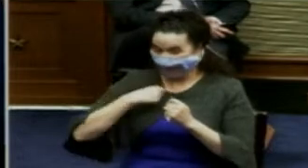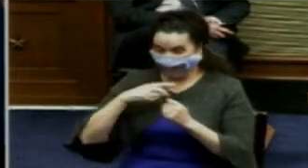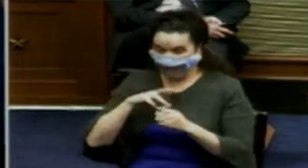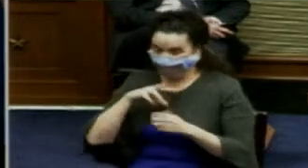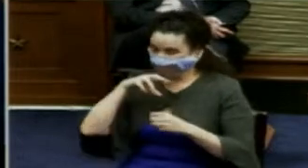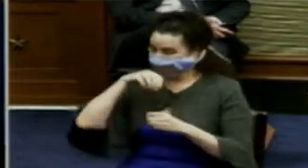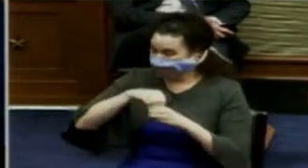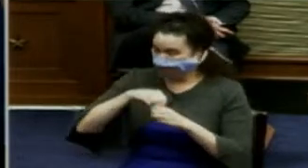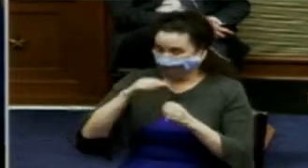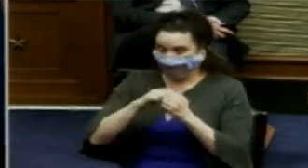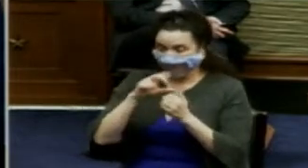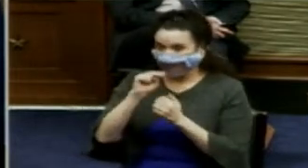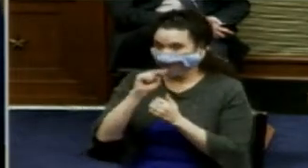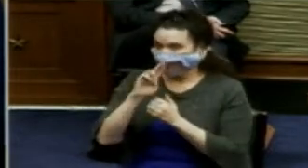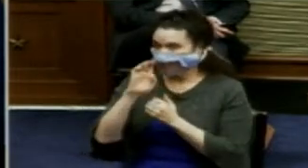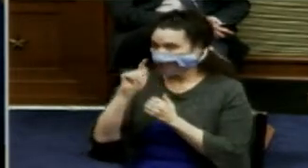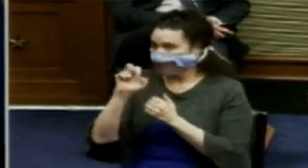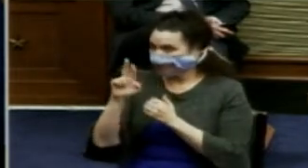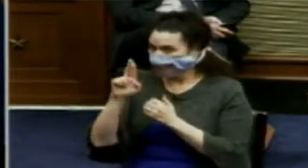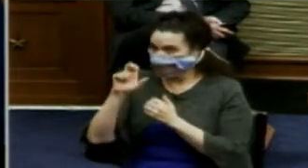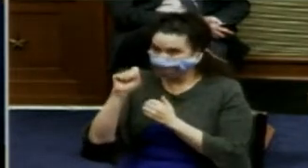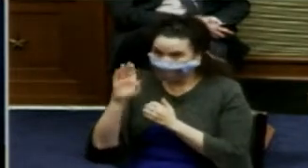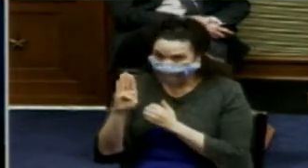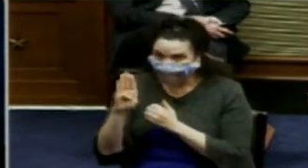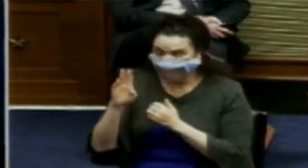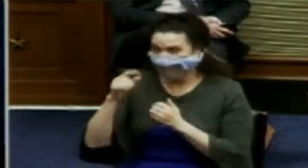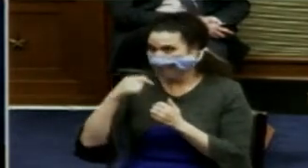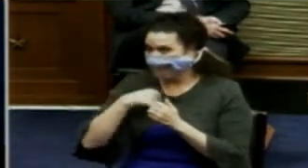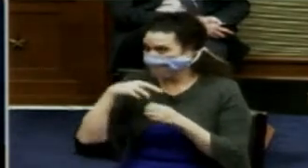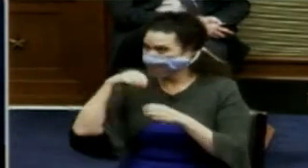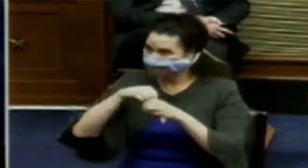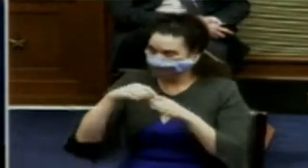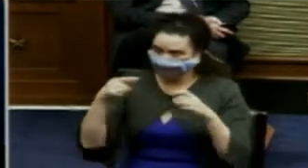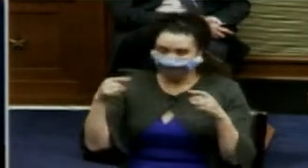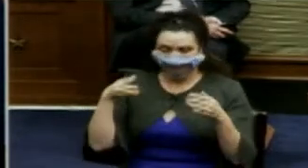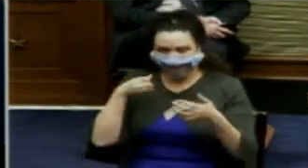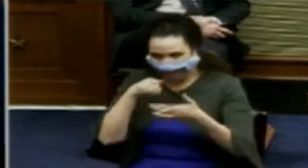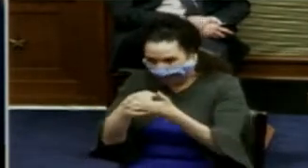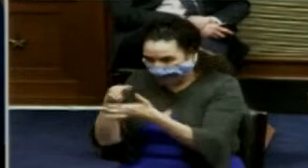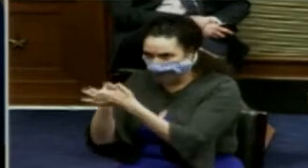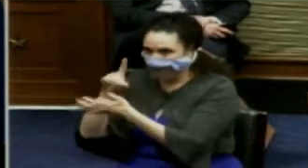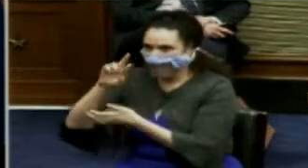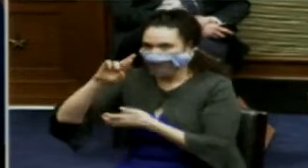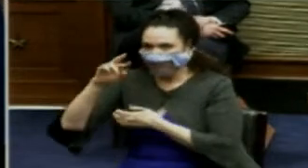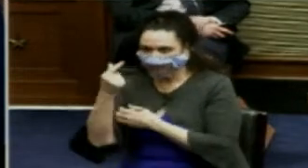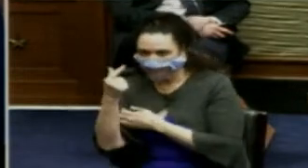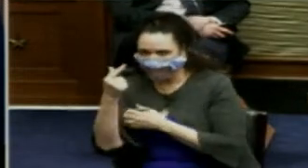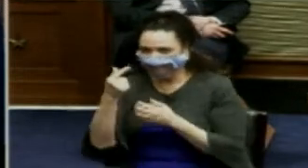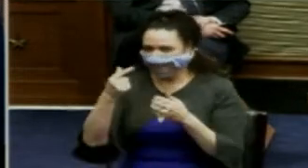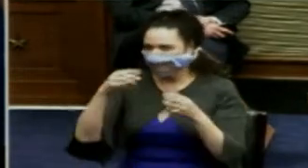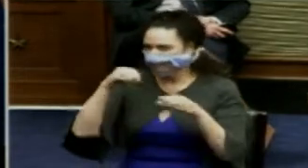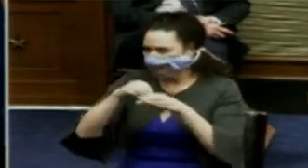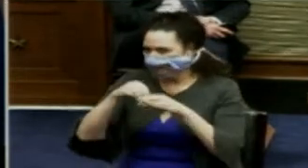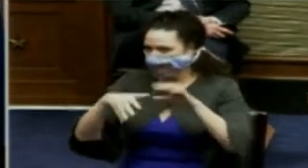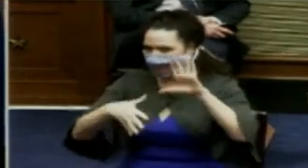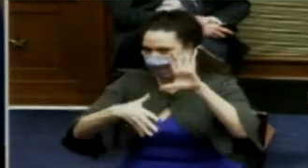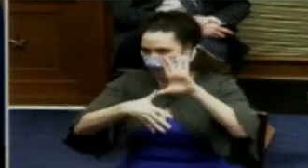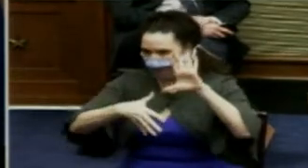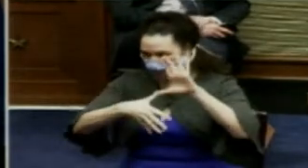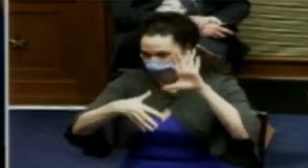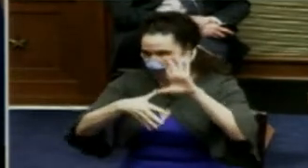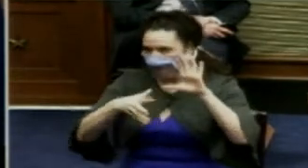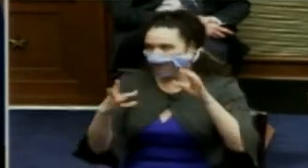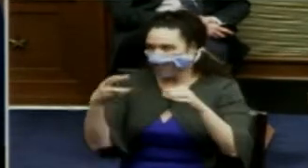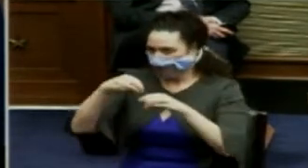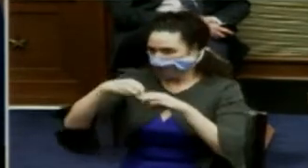Next, I spent several years leading men in the conduct of counter-drug operations throughout Latin America, including being a military advisor in the jungles